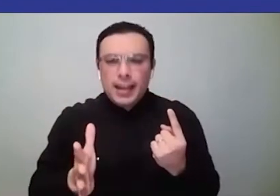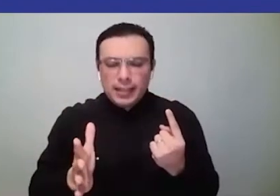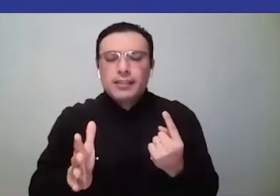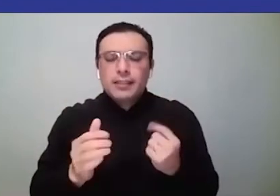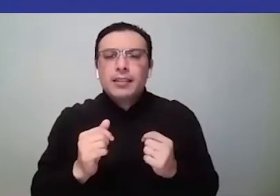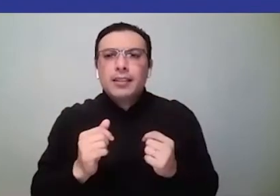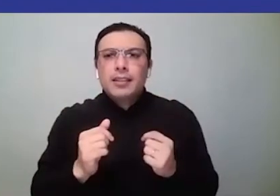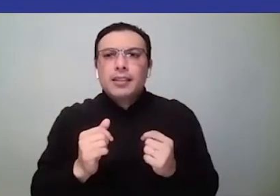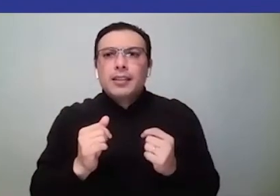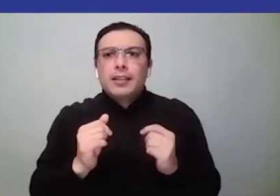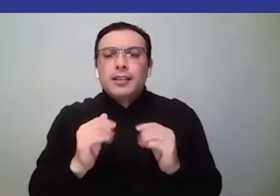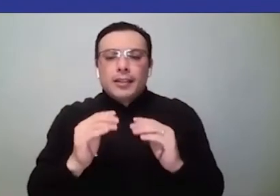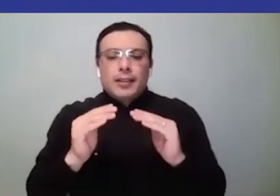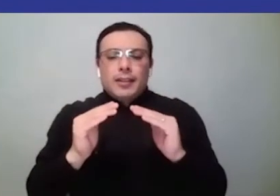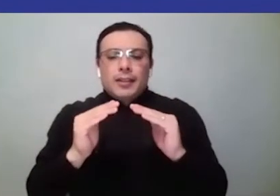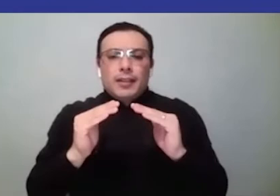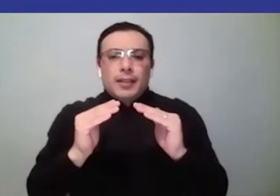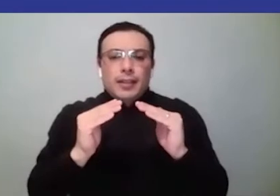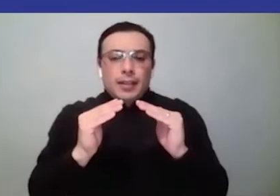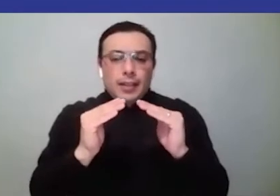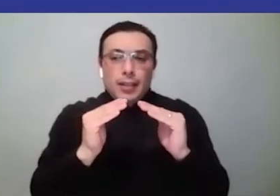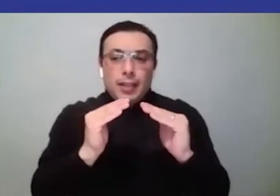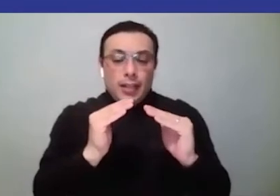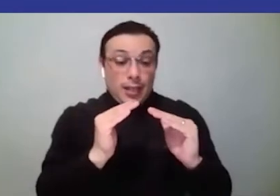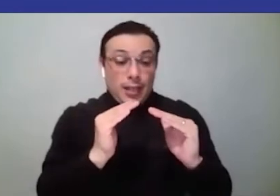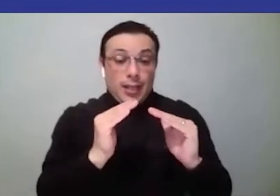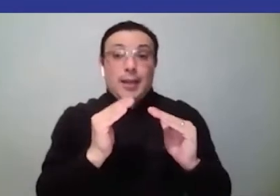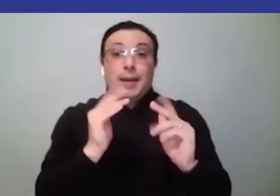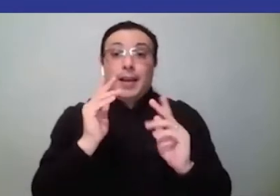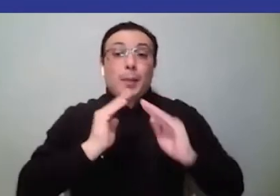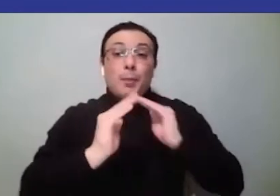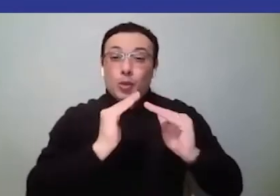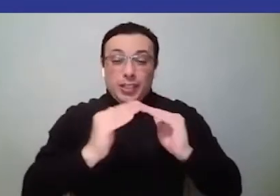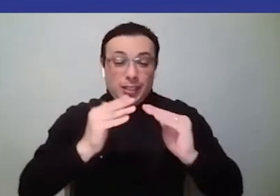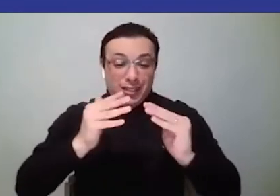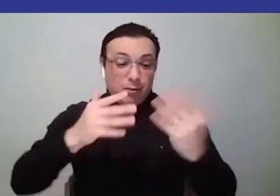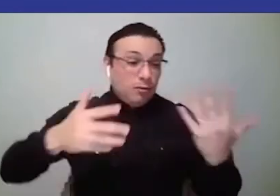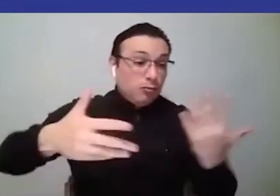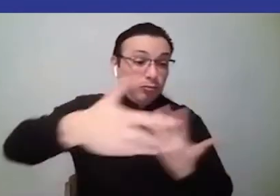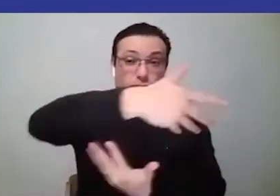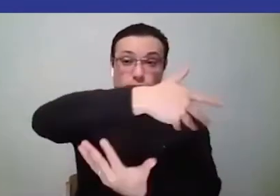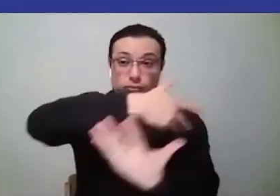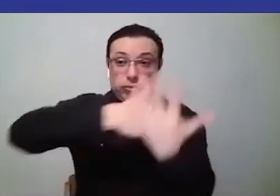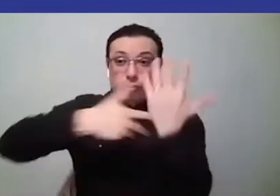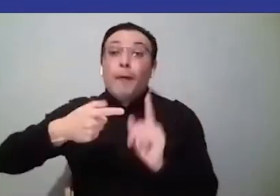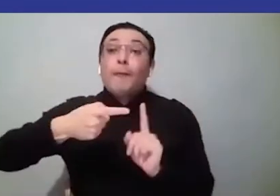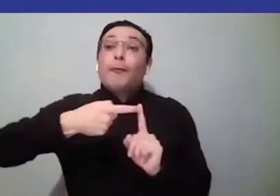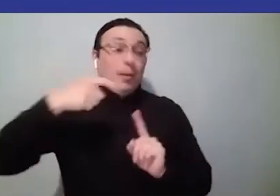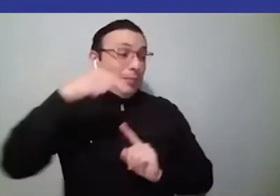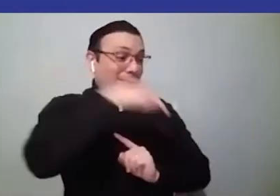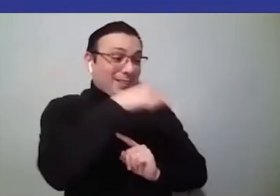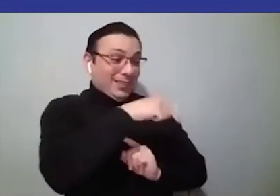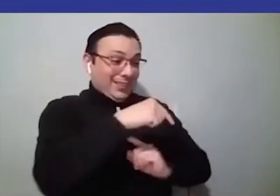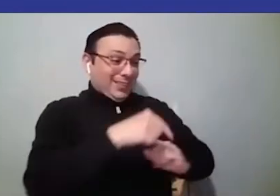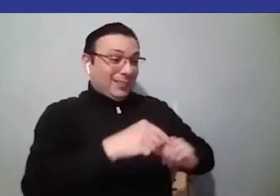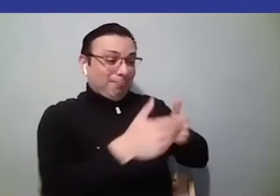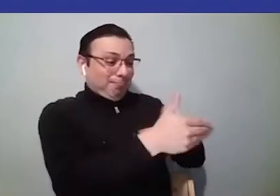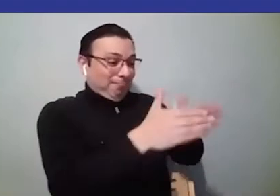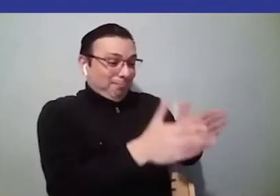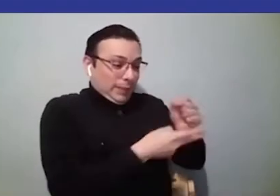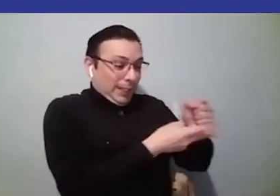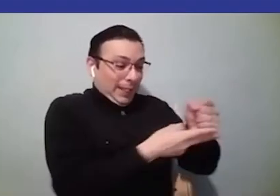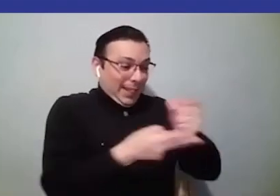I thought I shut that off. I don't know how. Yeah, how can archive build community, and what, you know, as every,